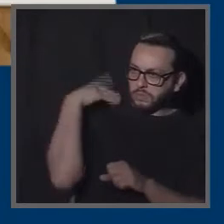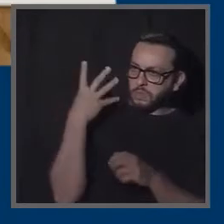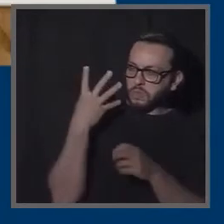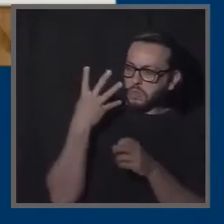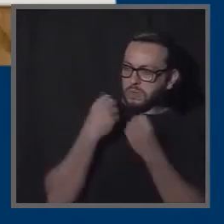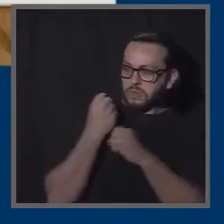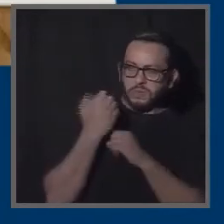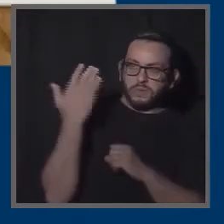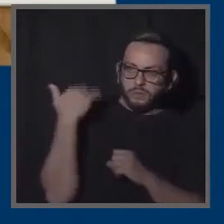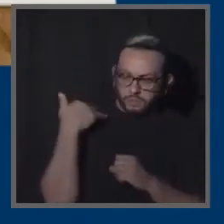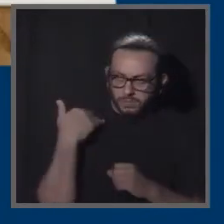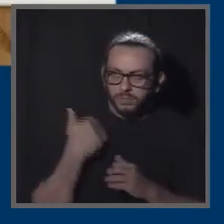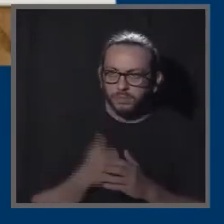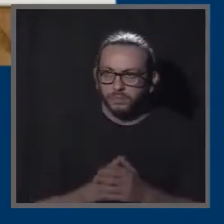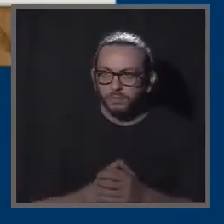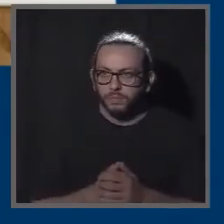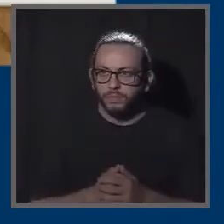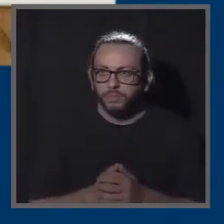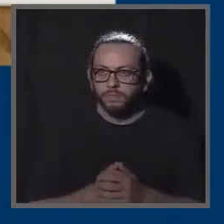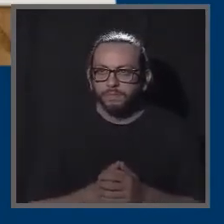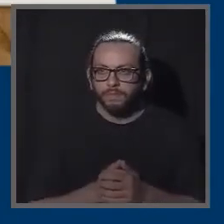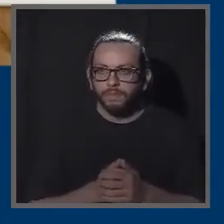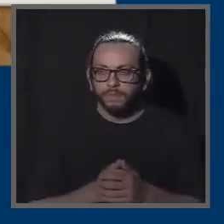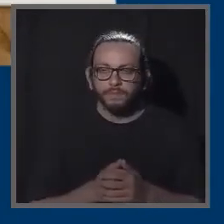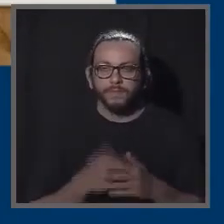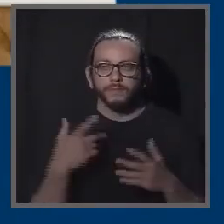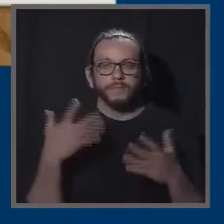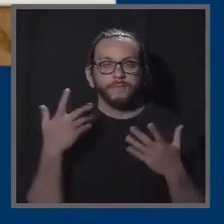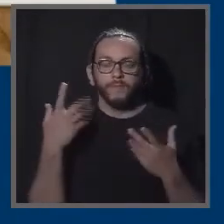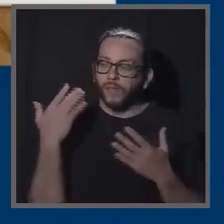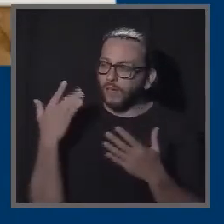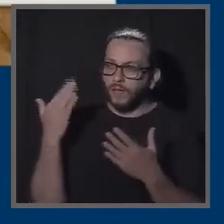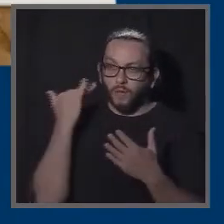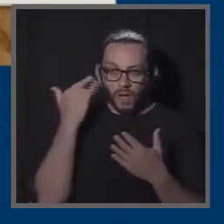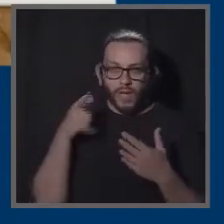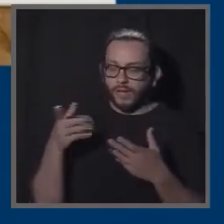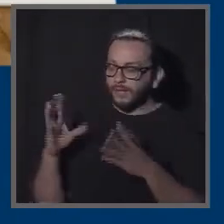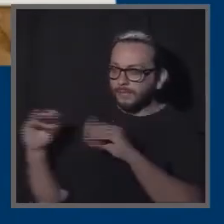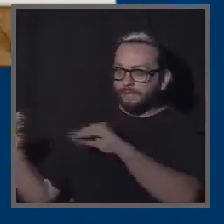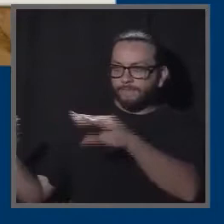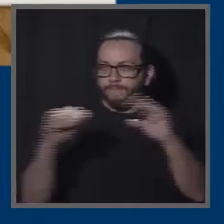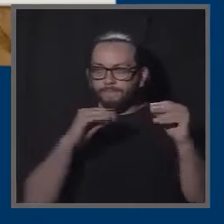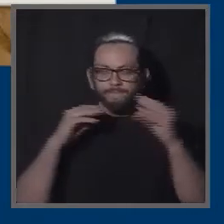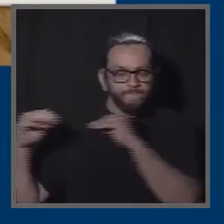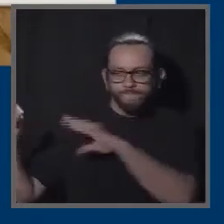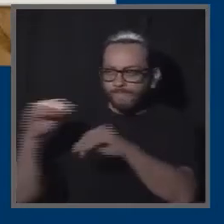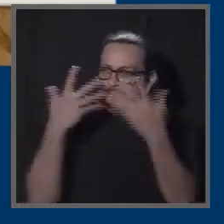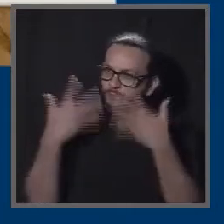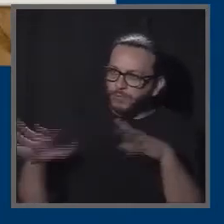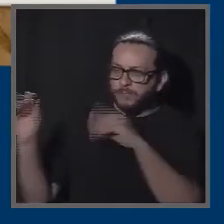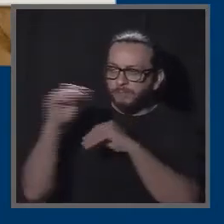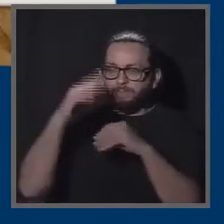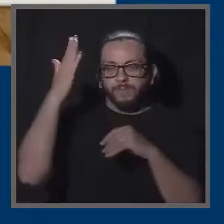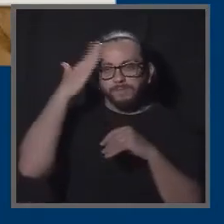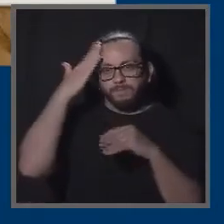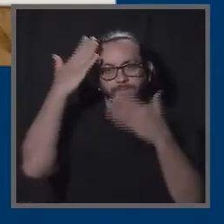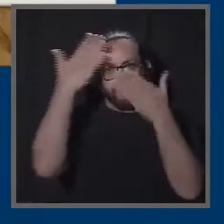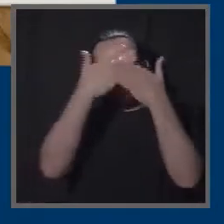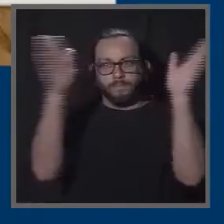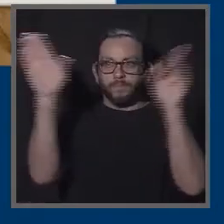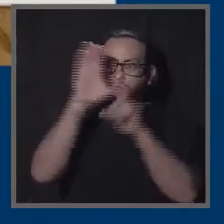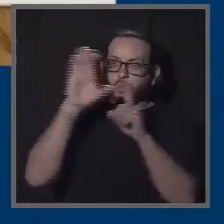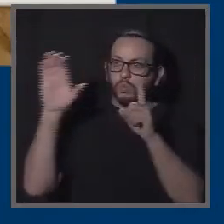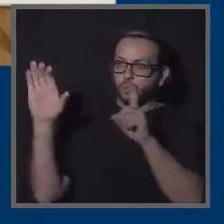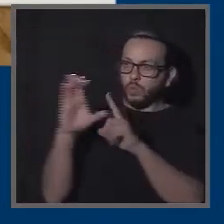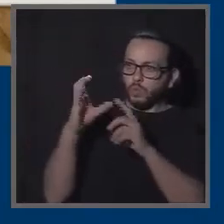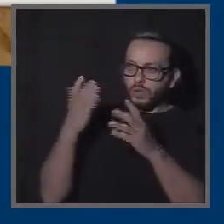conversation around cultural democracy, and people who were involved in the 1980s with the previous moment of cultural democracy